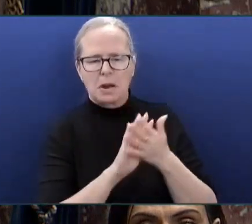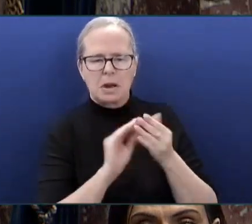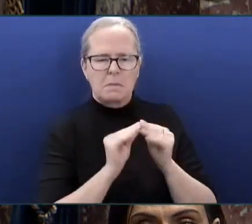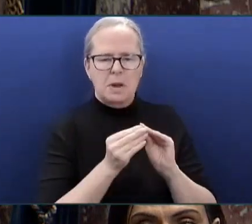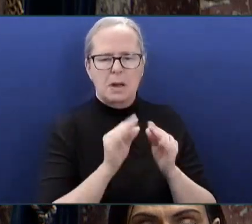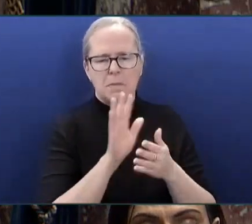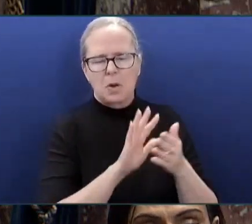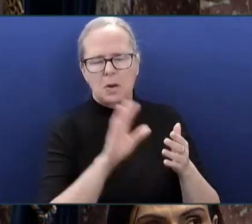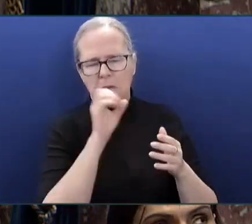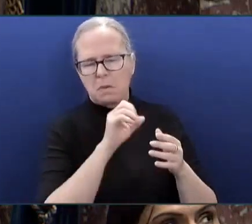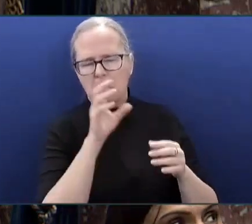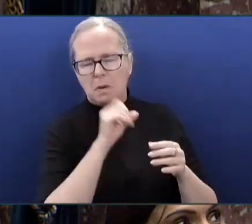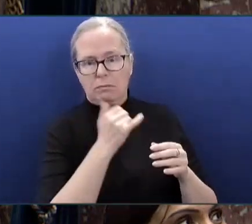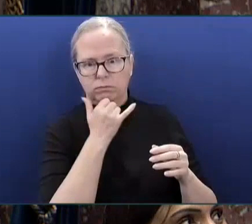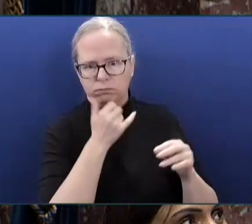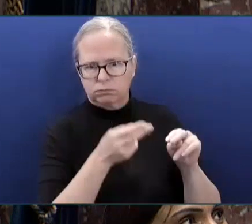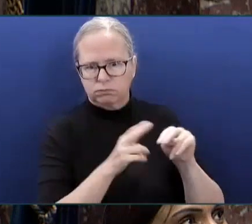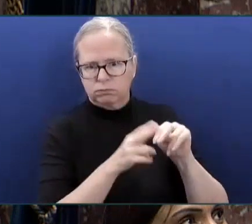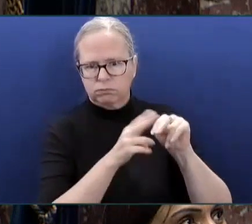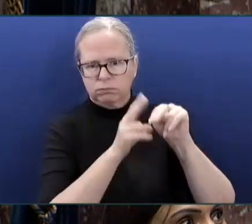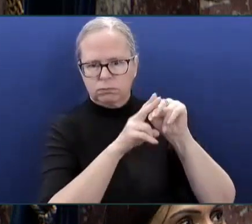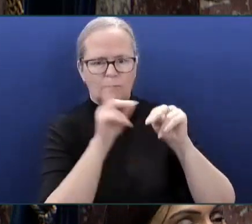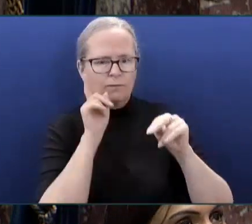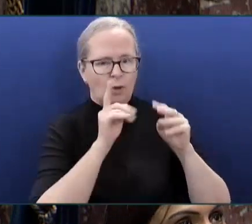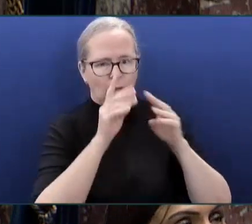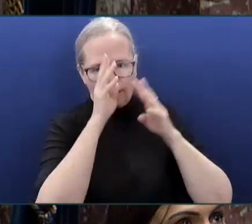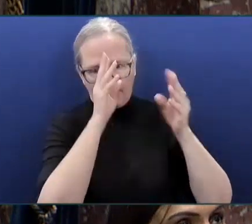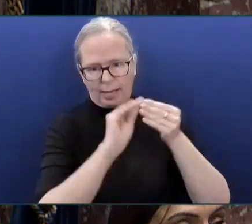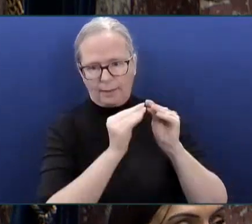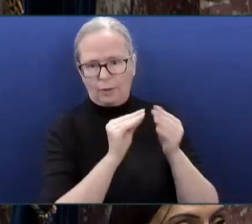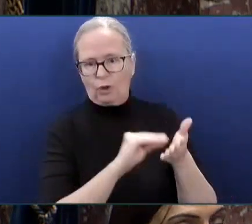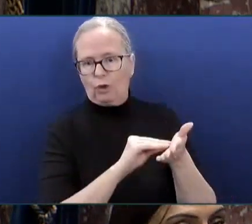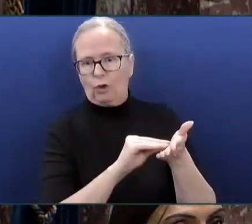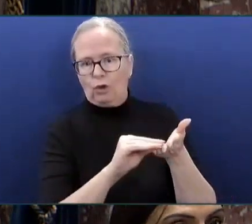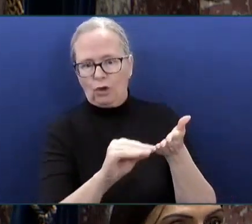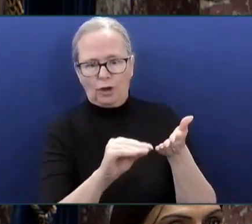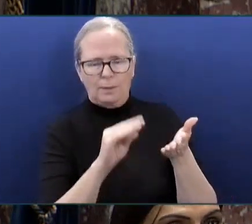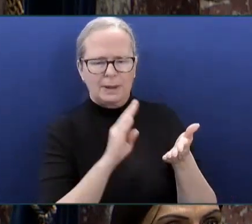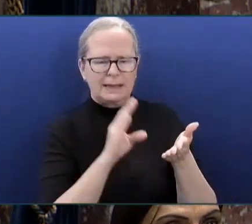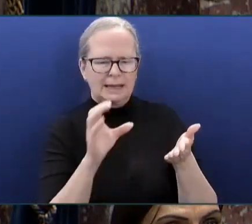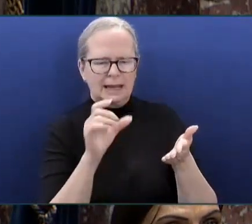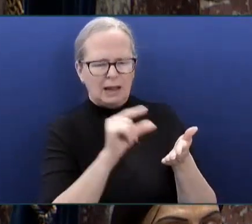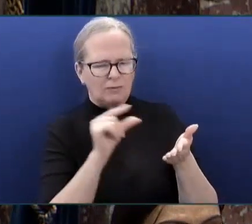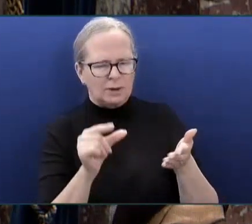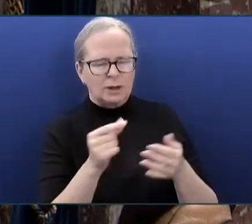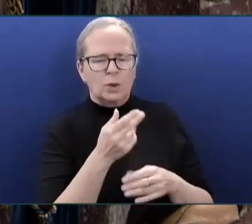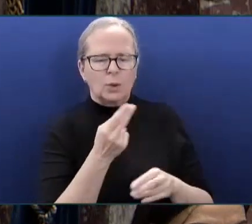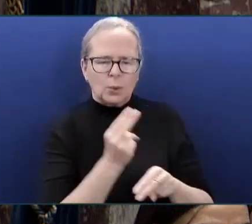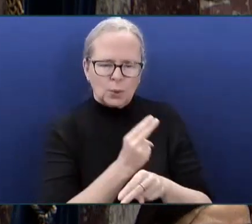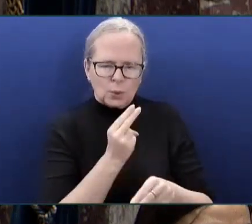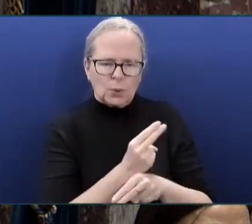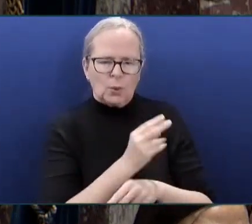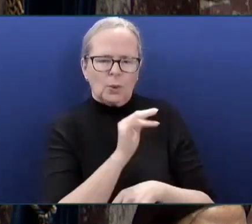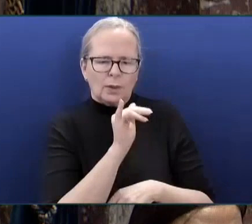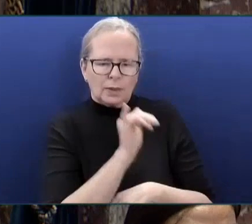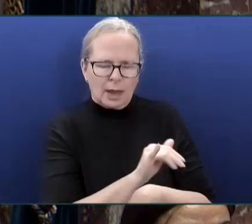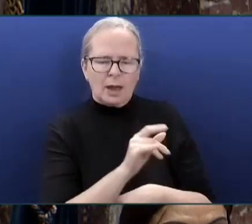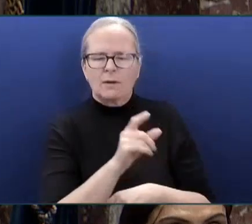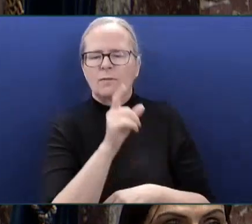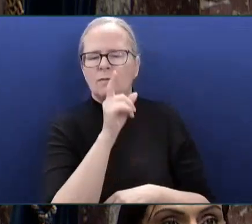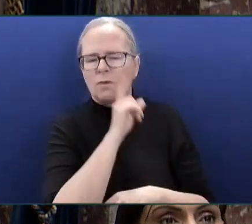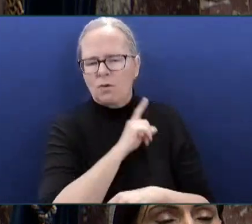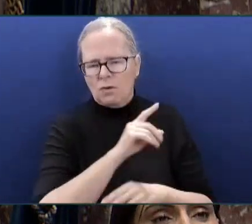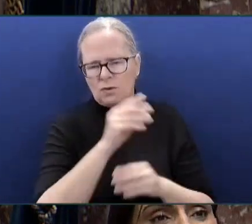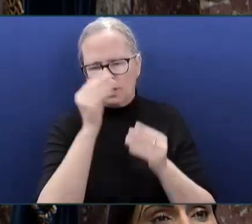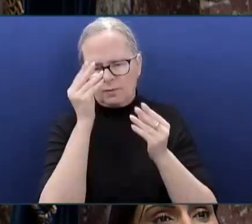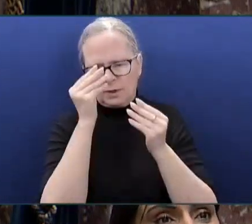to use these faulty programs to justify more fossil fuel expansion. It's worse than cognitive dissonance,